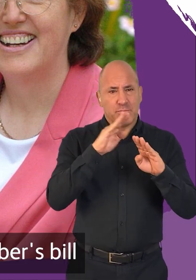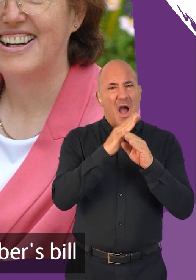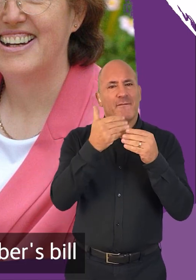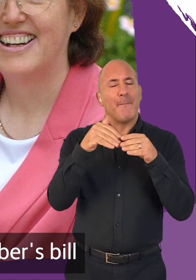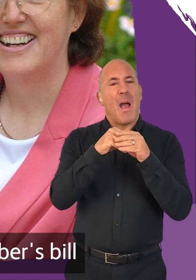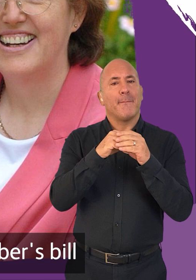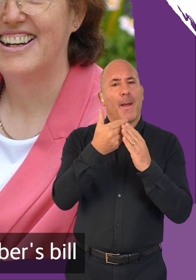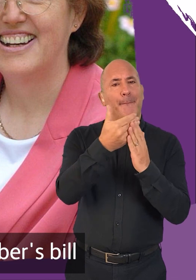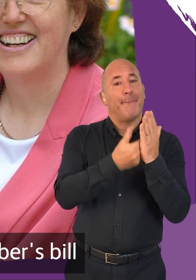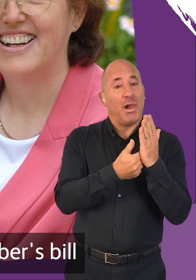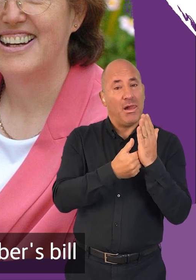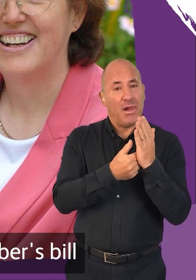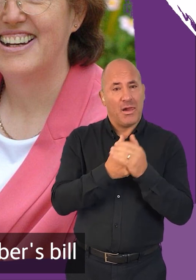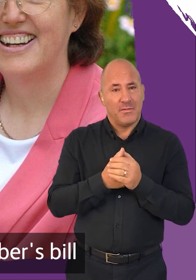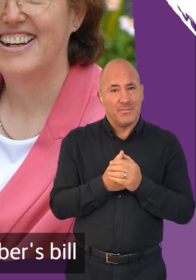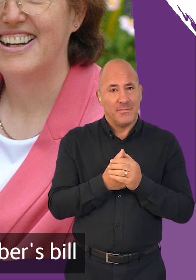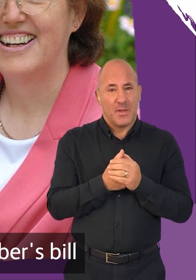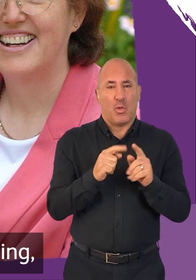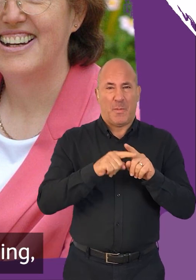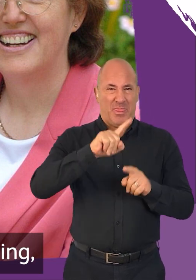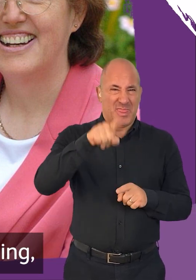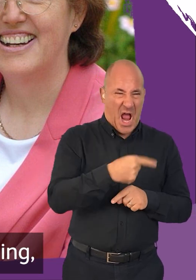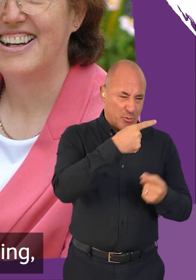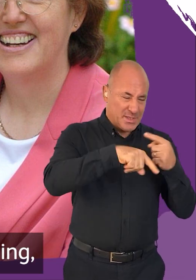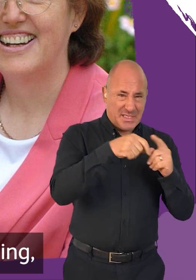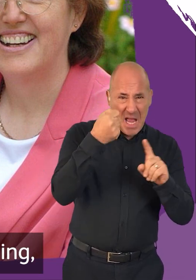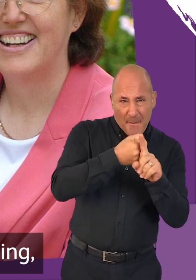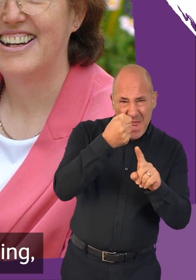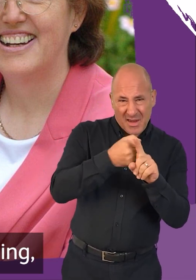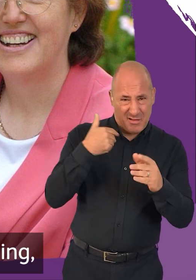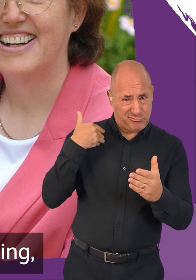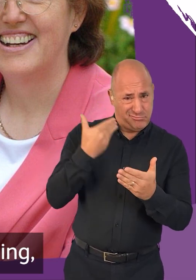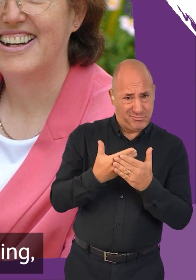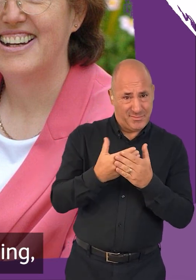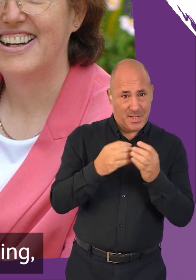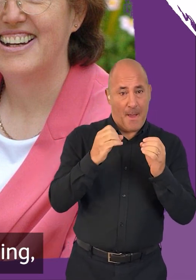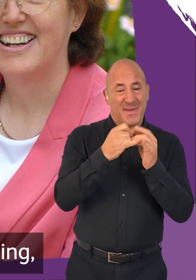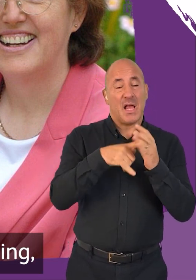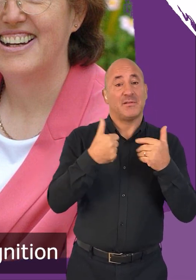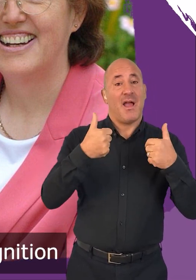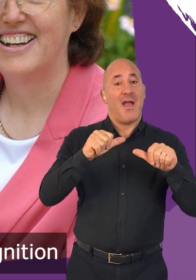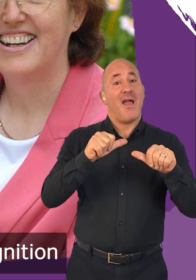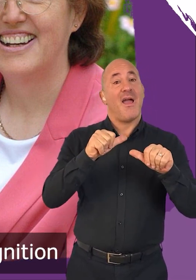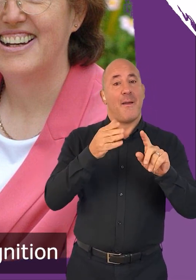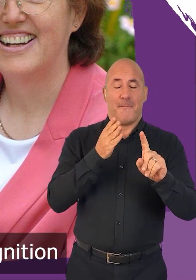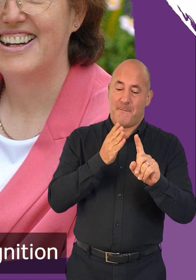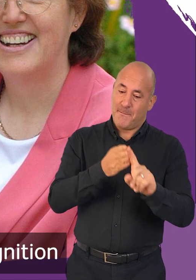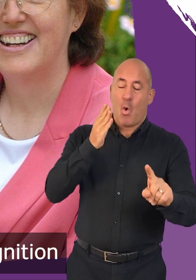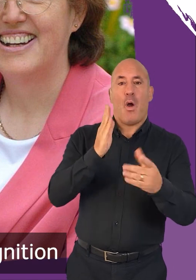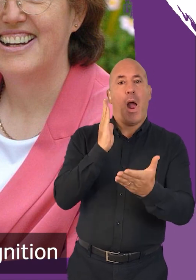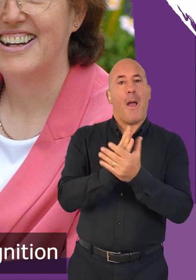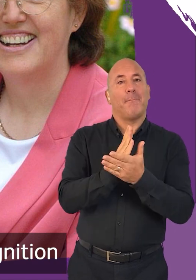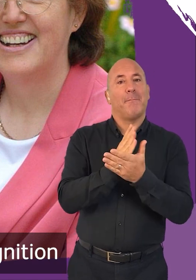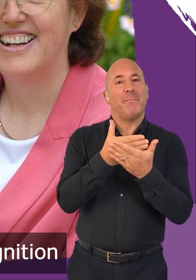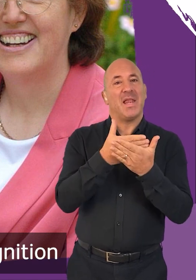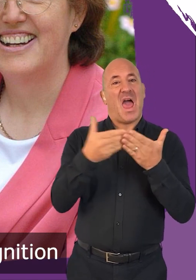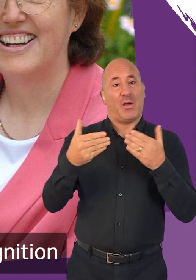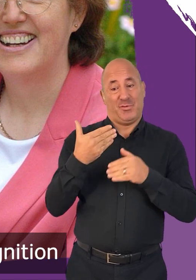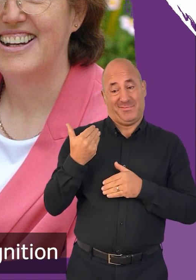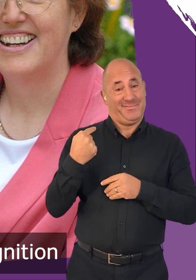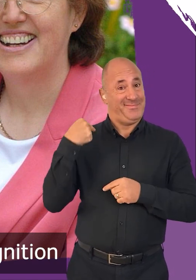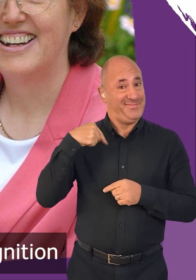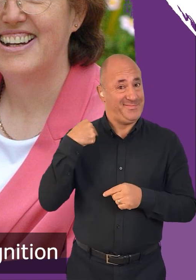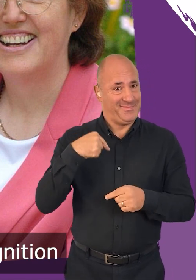to her support and the Private Members Bill and the thousands of people campaigning, earlier this year BSL